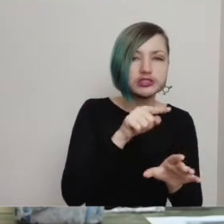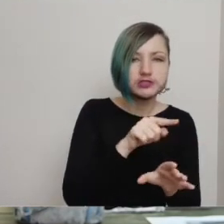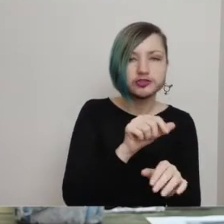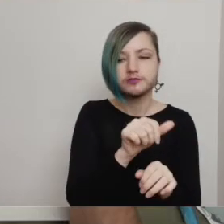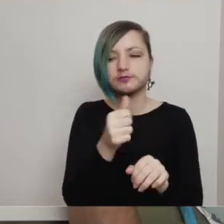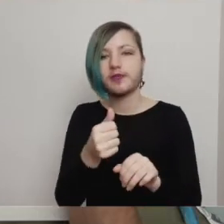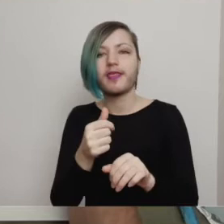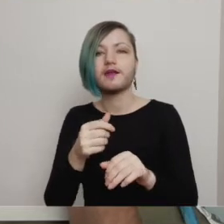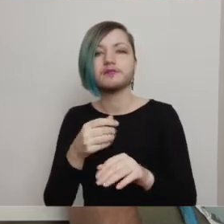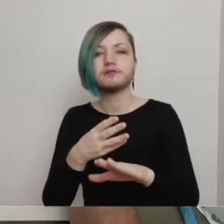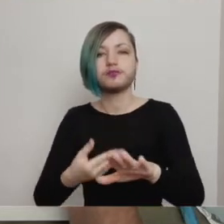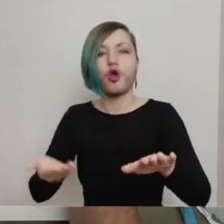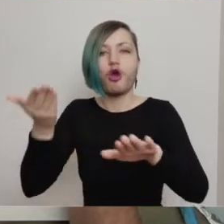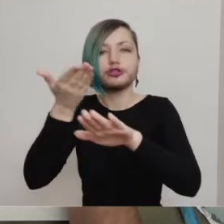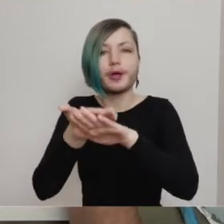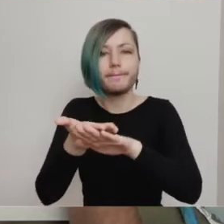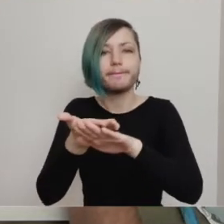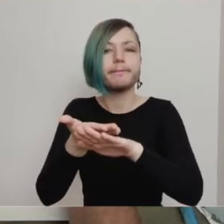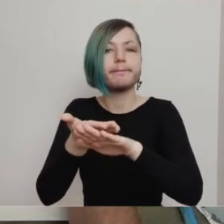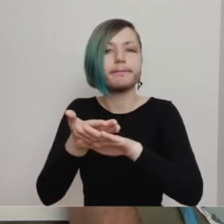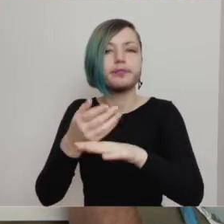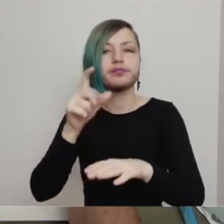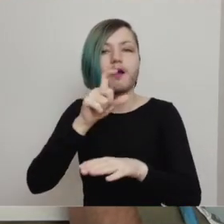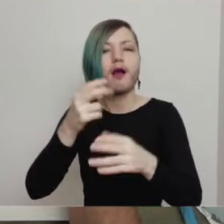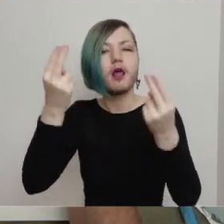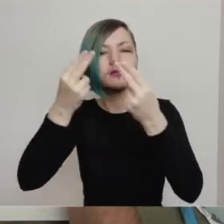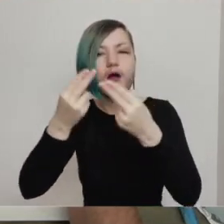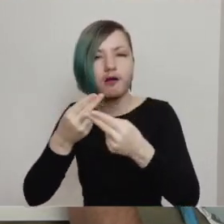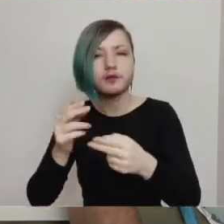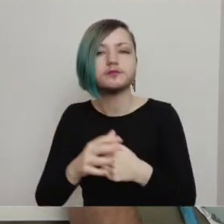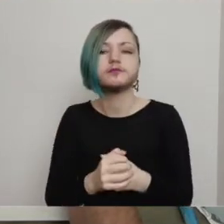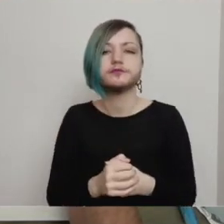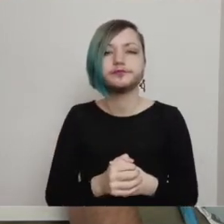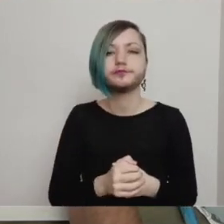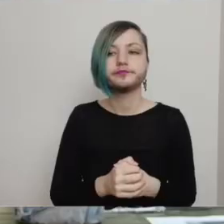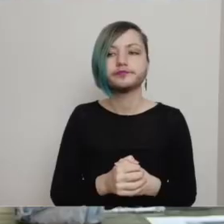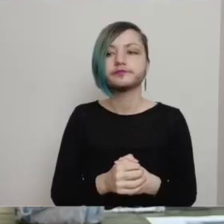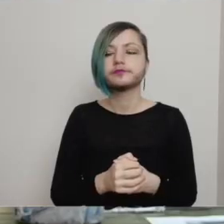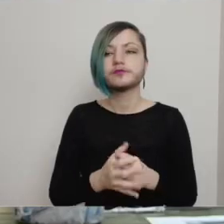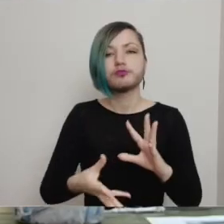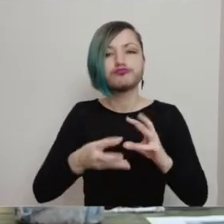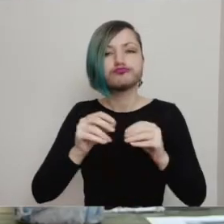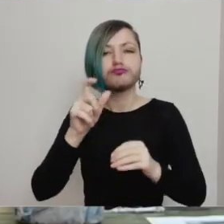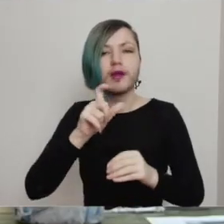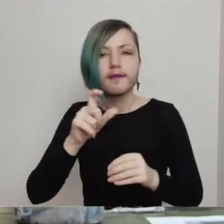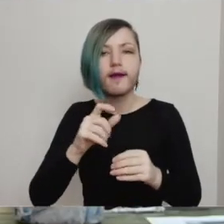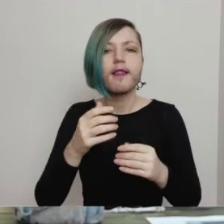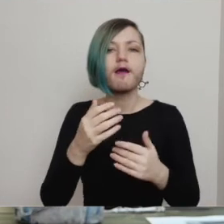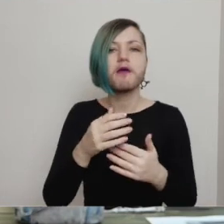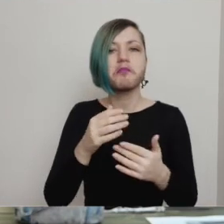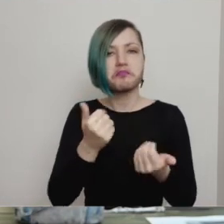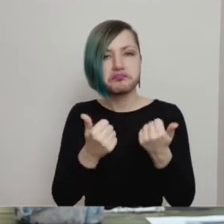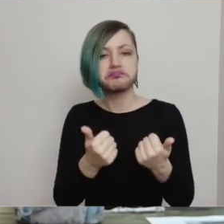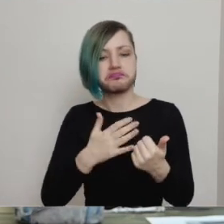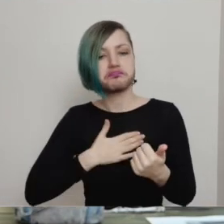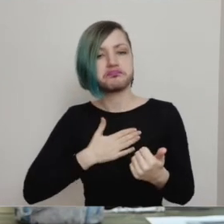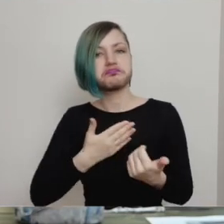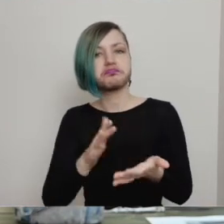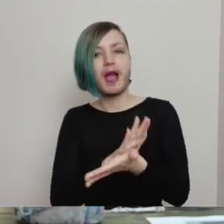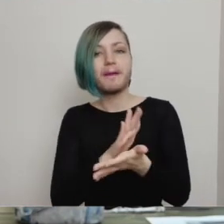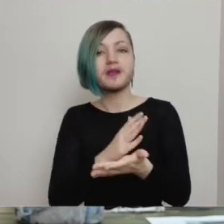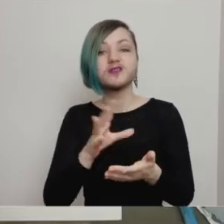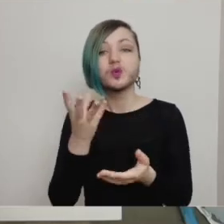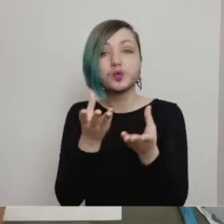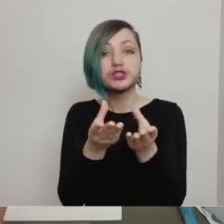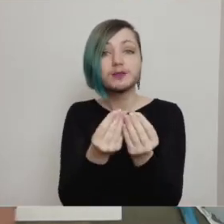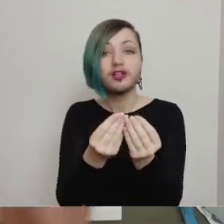colour. Once I've got a colour that I'm, you know, sort of happy with, I'm going to take a bit of sponge, you know, and you can just